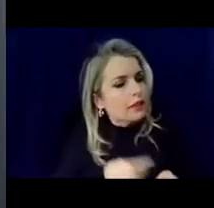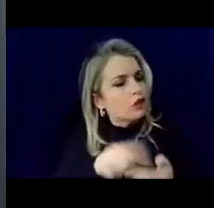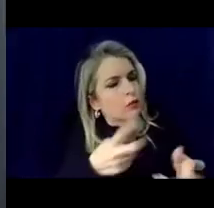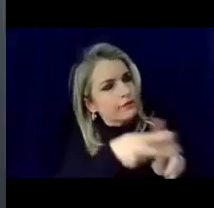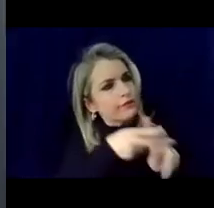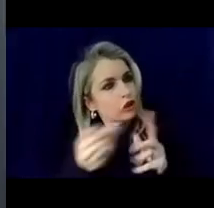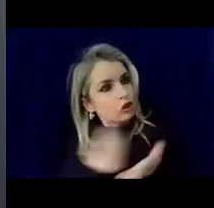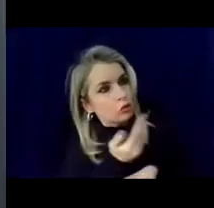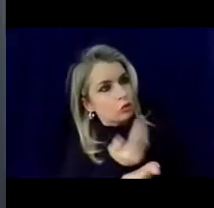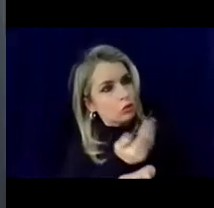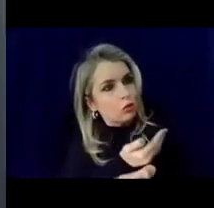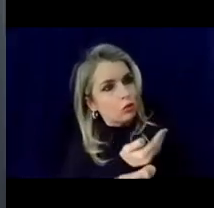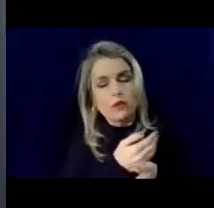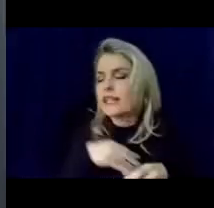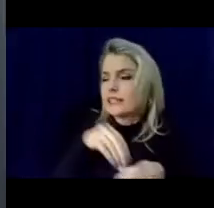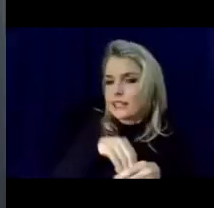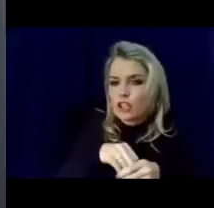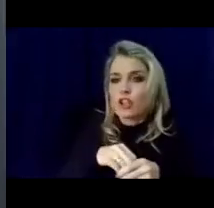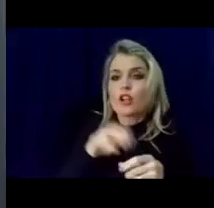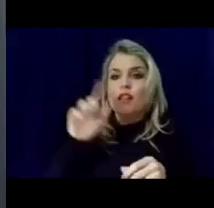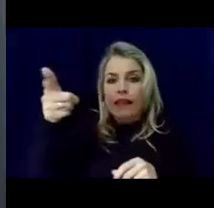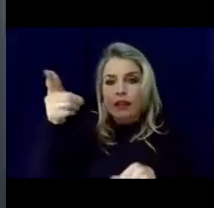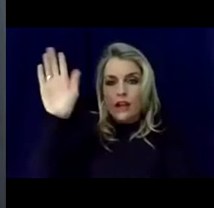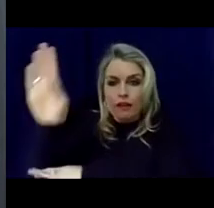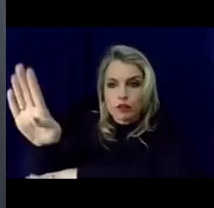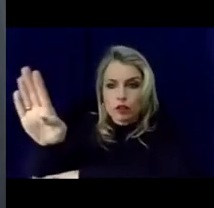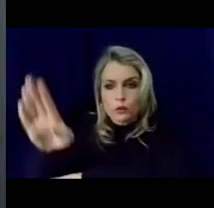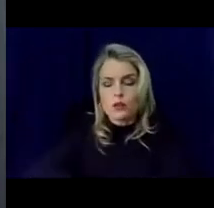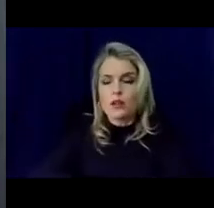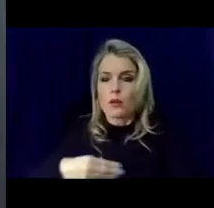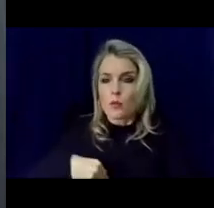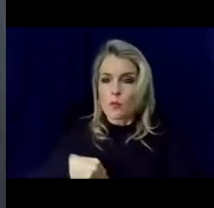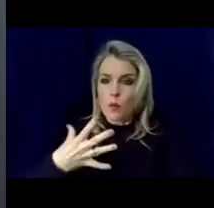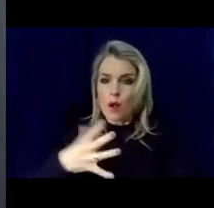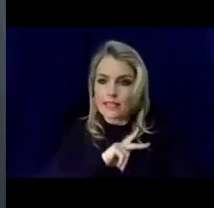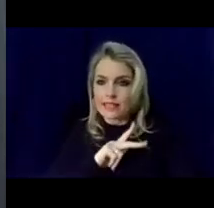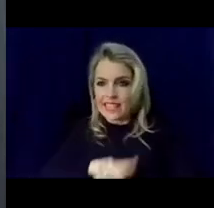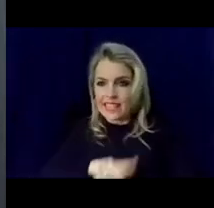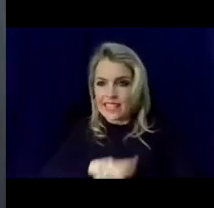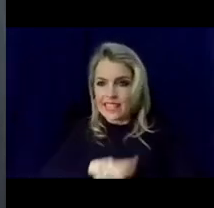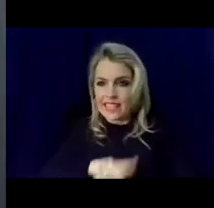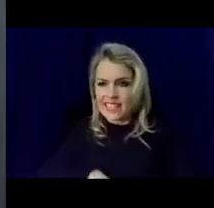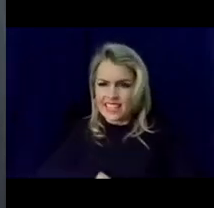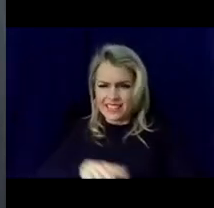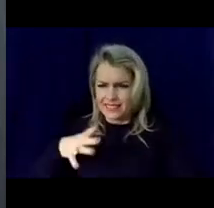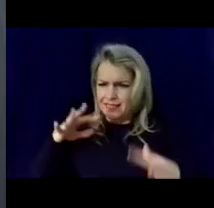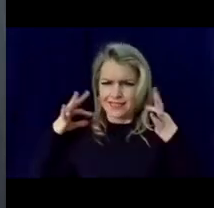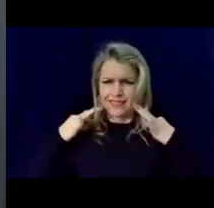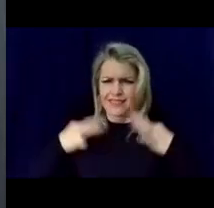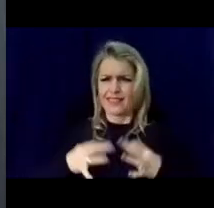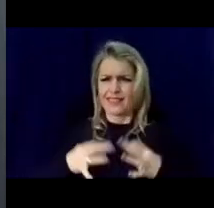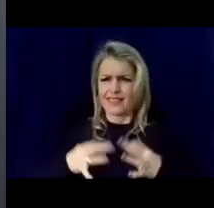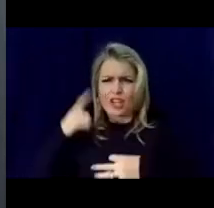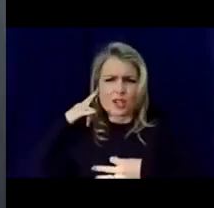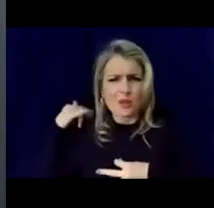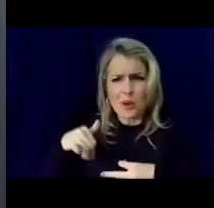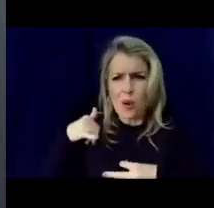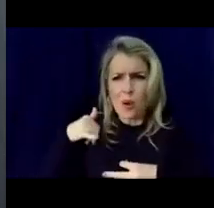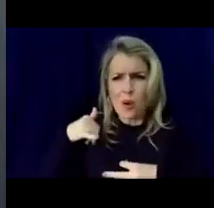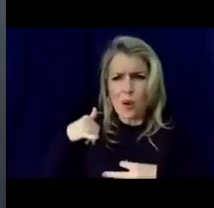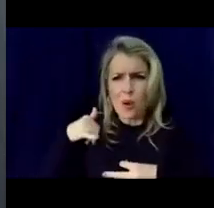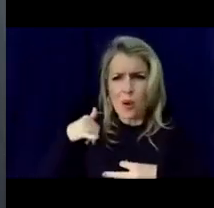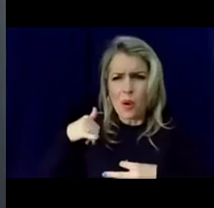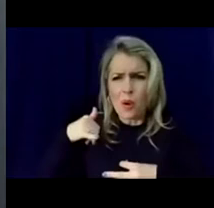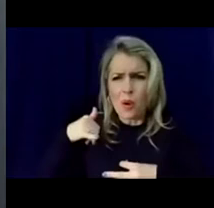Interior, parlor, later that day. A gaunt white king wearing a gaudy jewel-studded gold crown, inner painted in a bulky